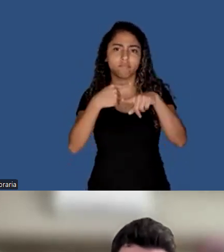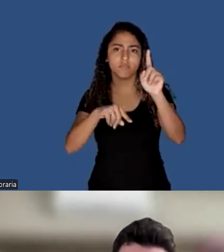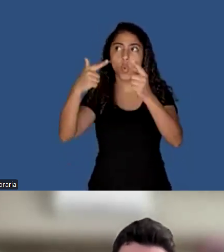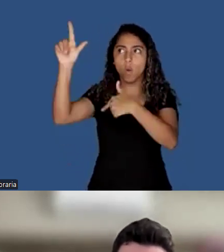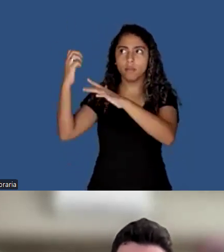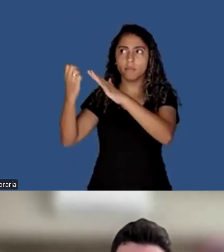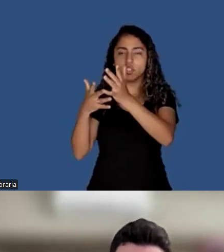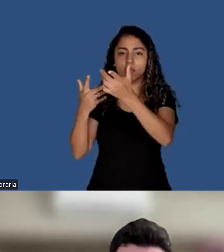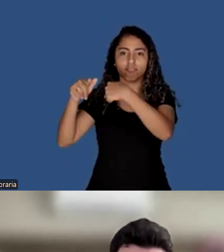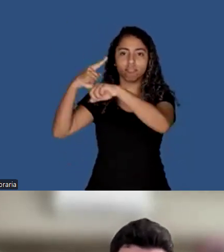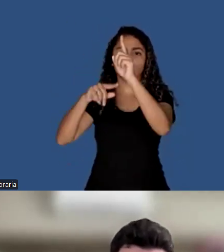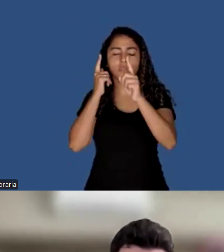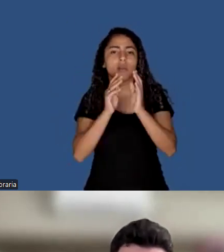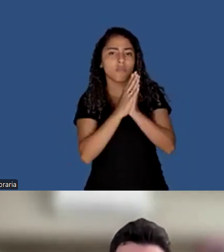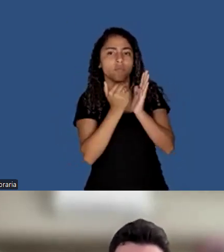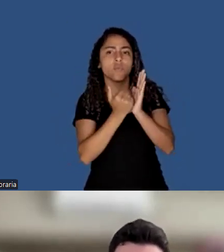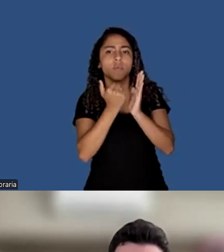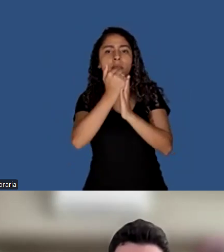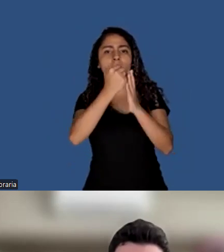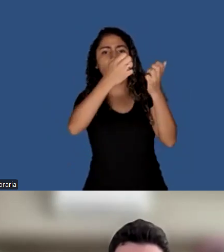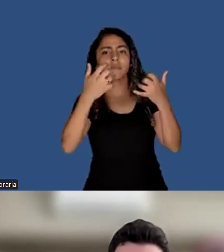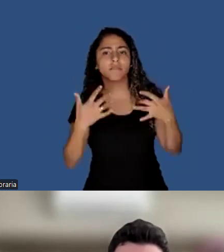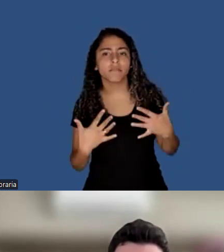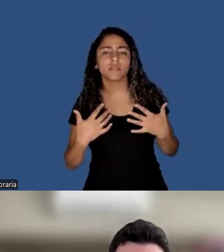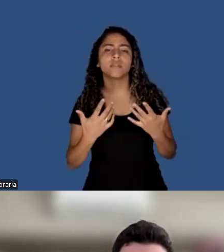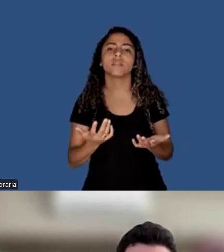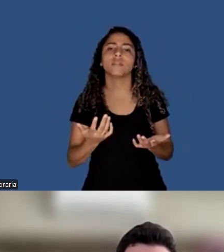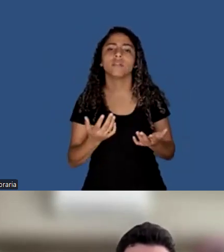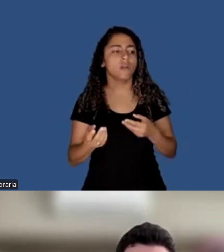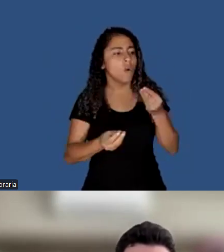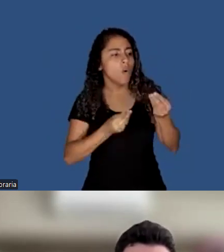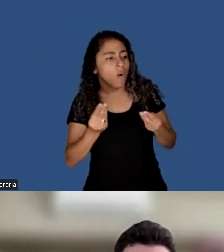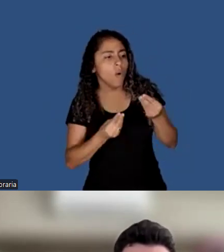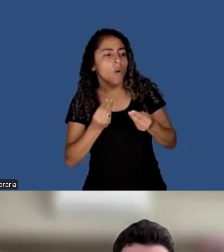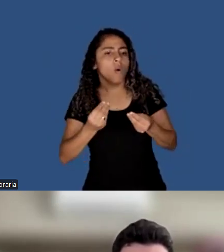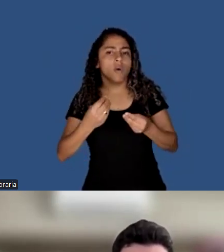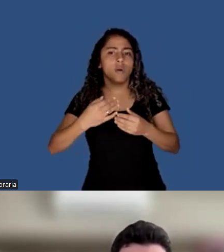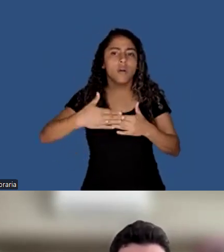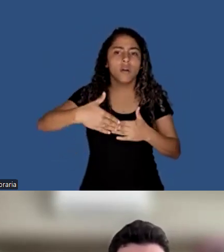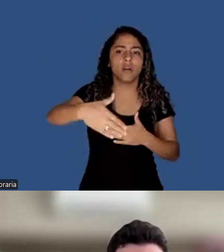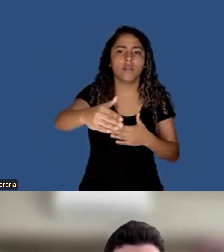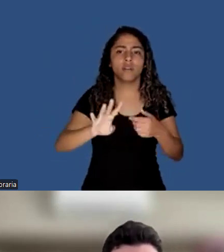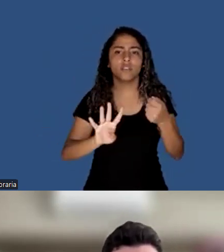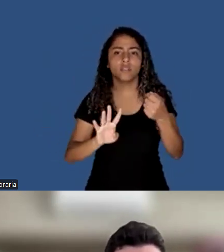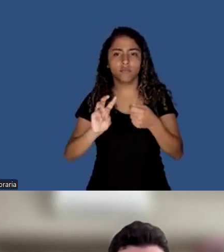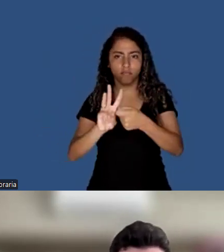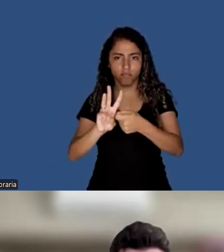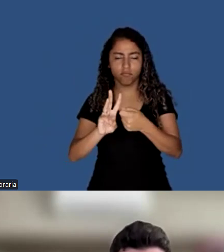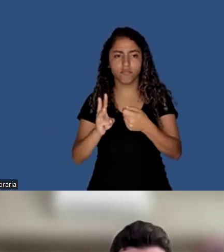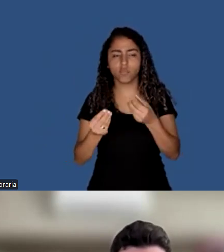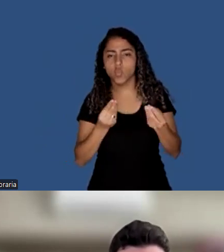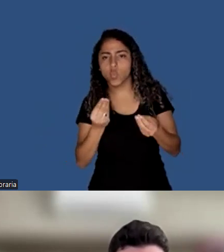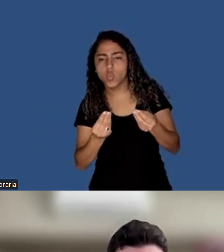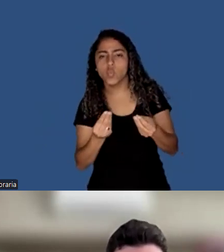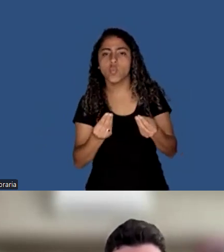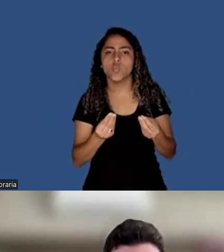And we see it's been very successful in other companies. If you could give us more color about that and what you see for